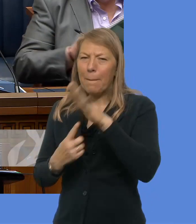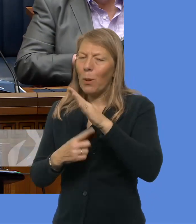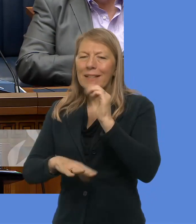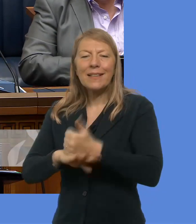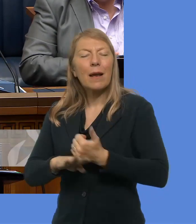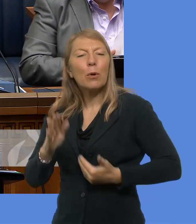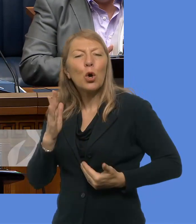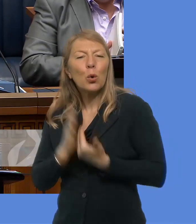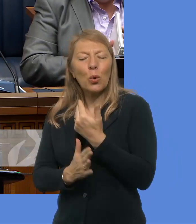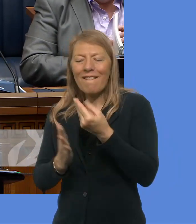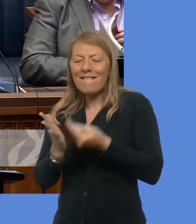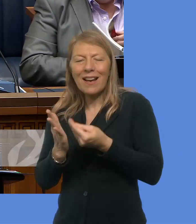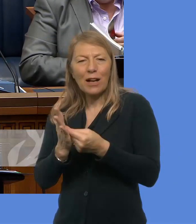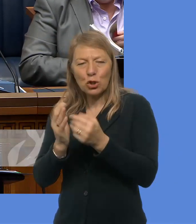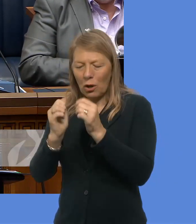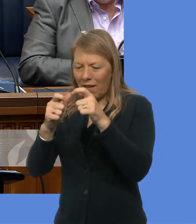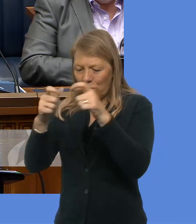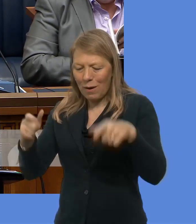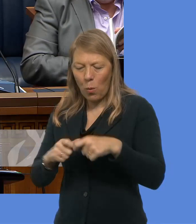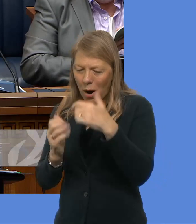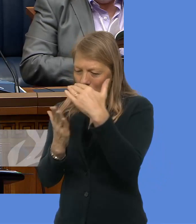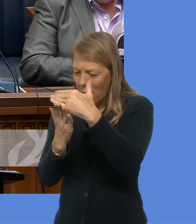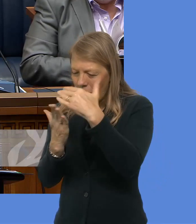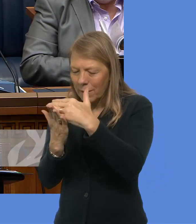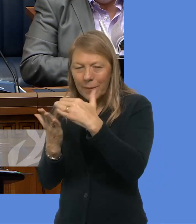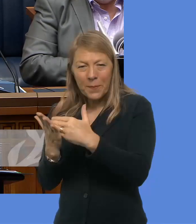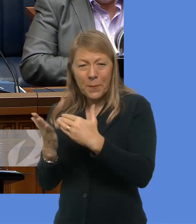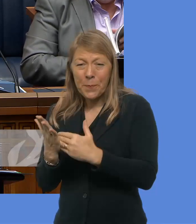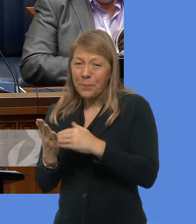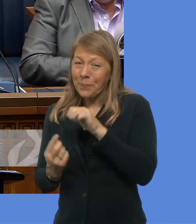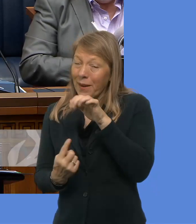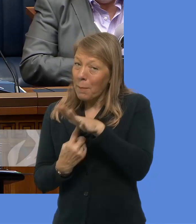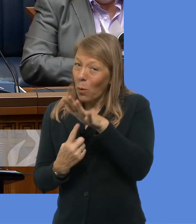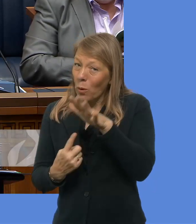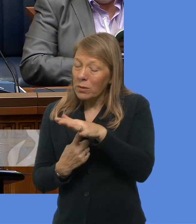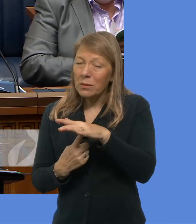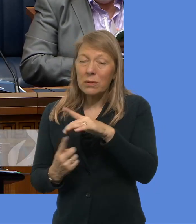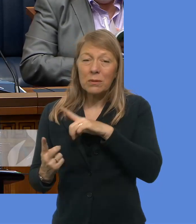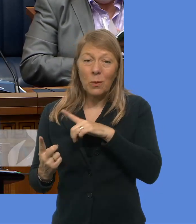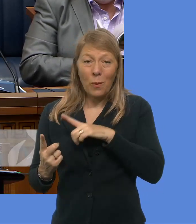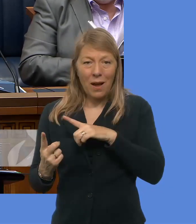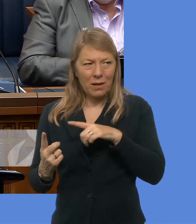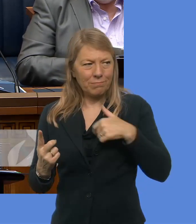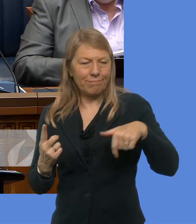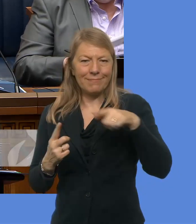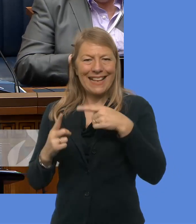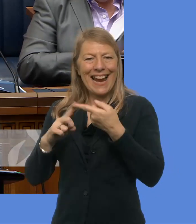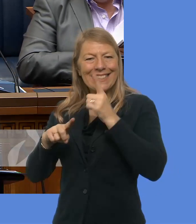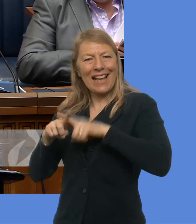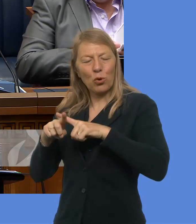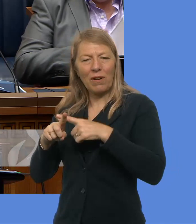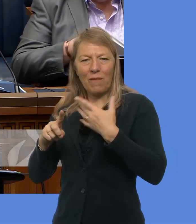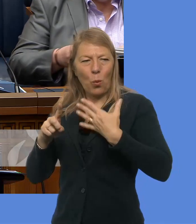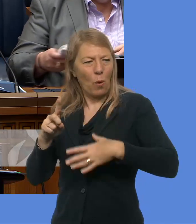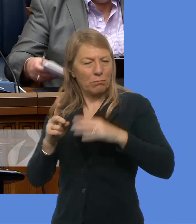us properly based on need. This is essential if the Executive is going to be able to deliver sustainable, quality public services